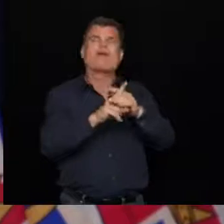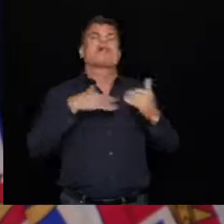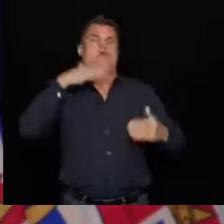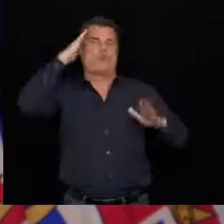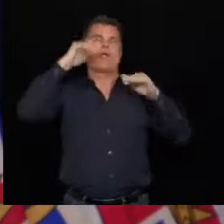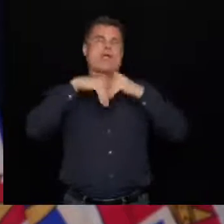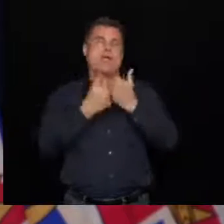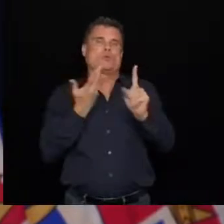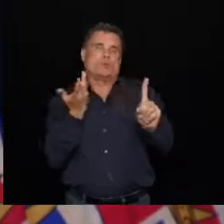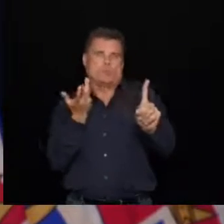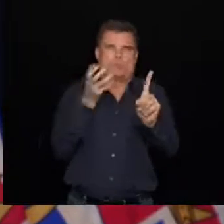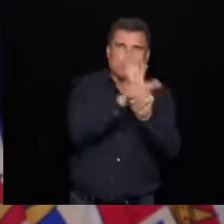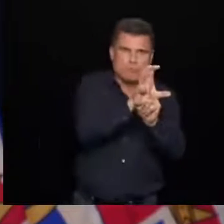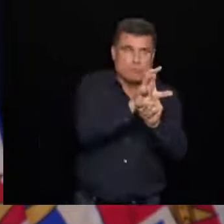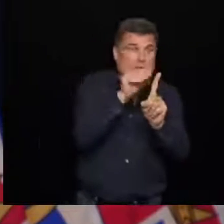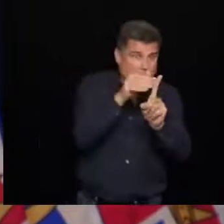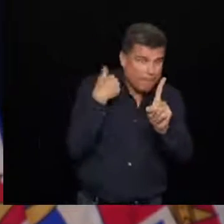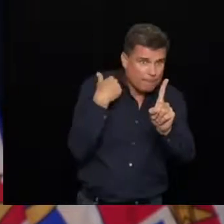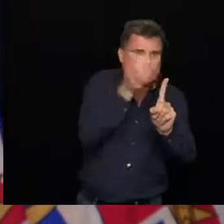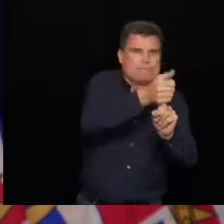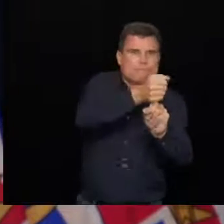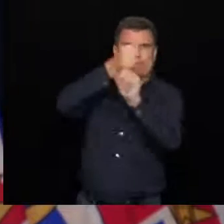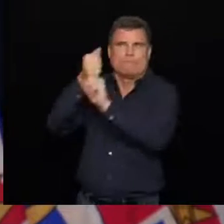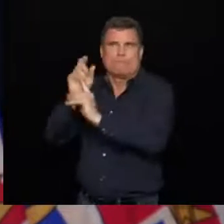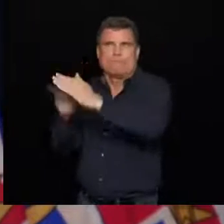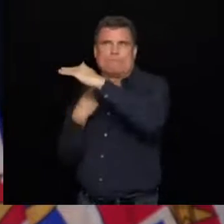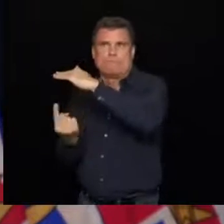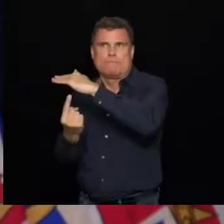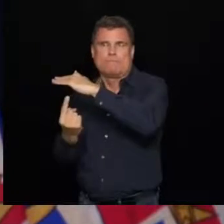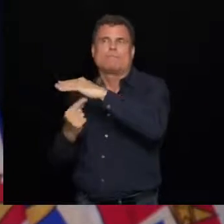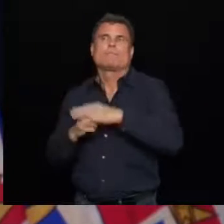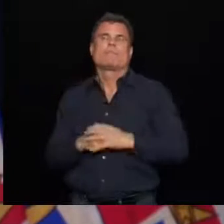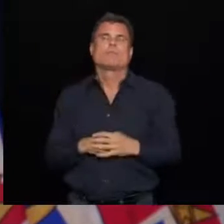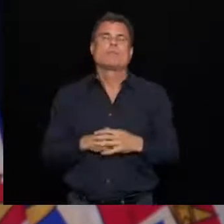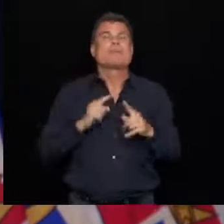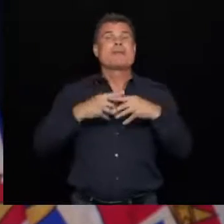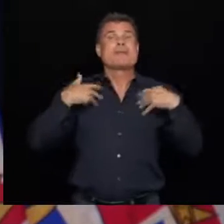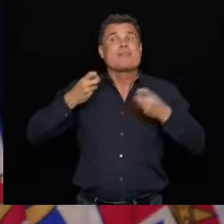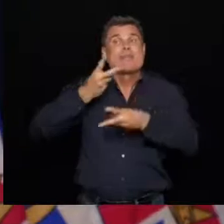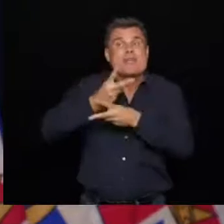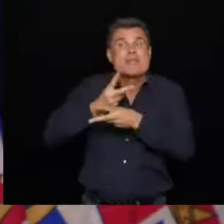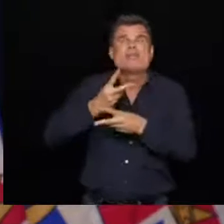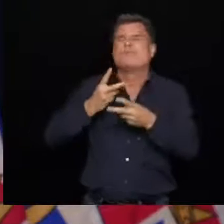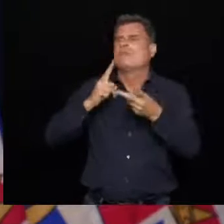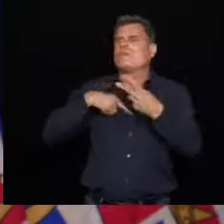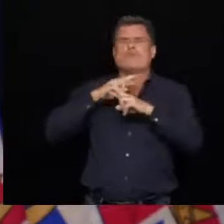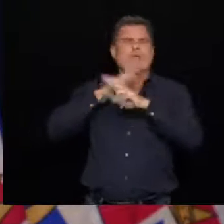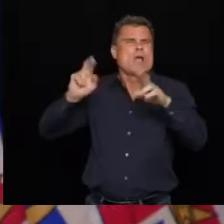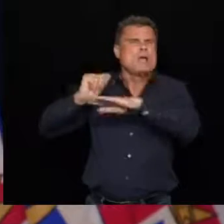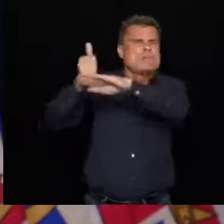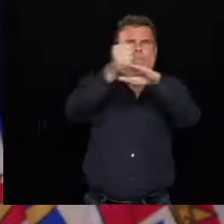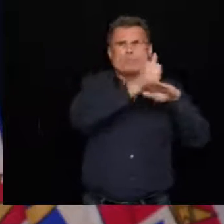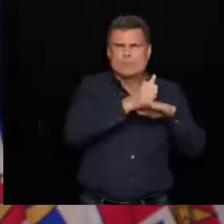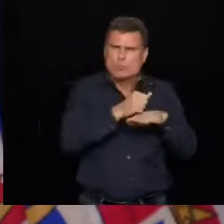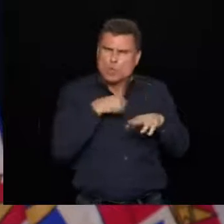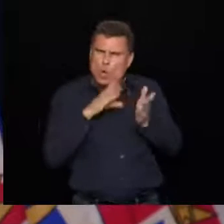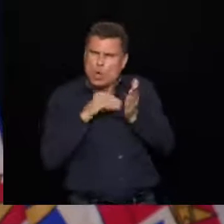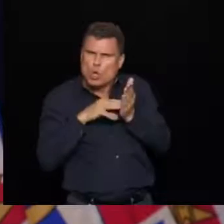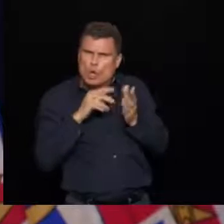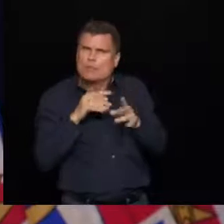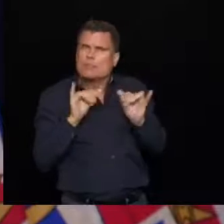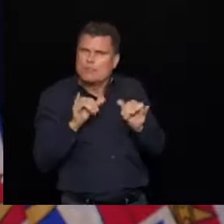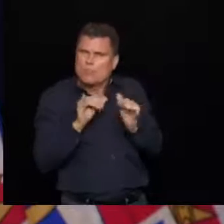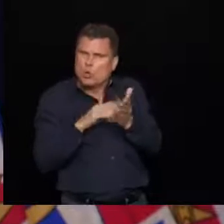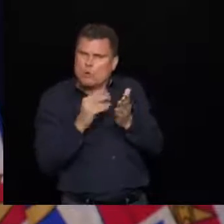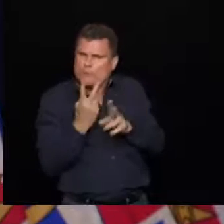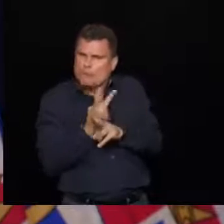healthcare settings. Obviously, we want to take all of the measures that we can to prevent the introduction into the school setting